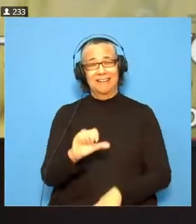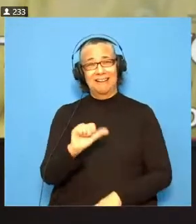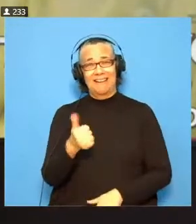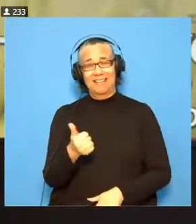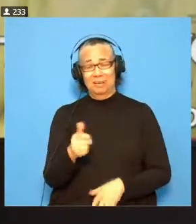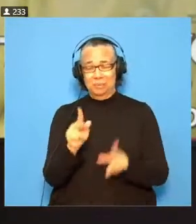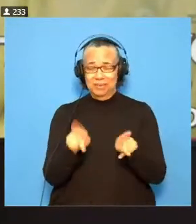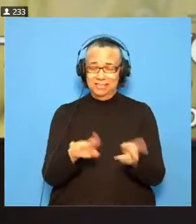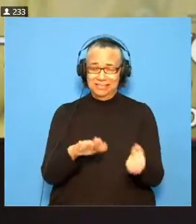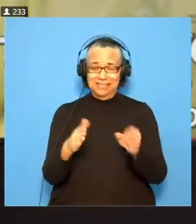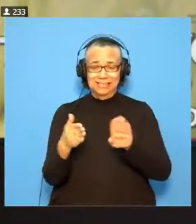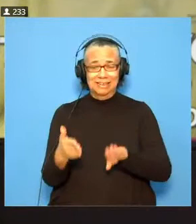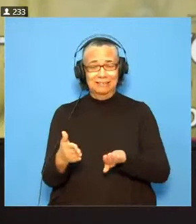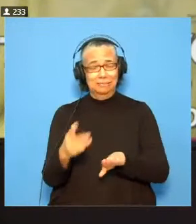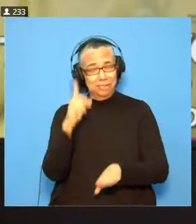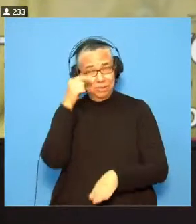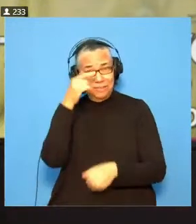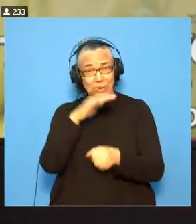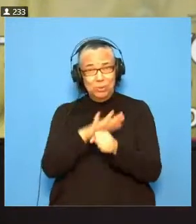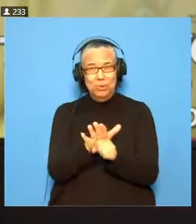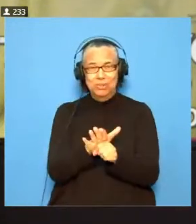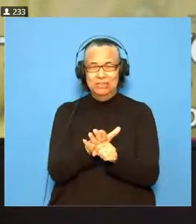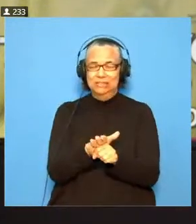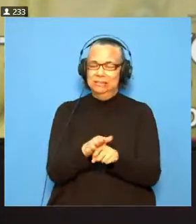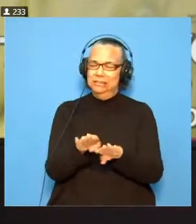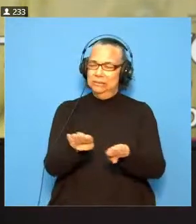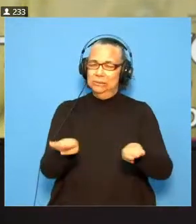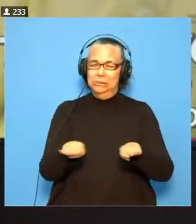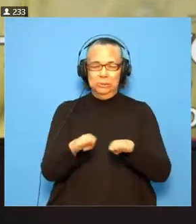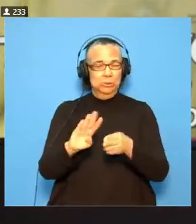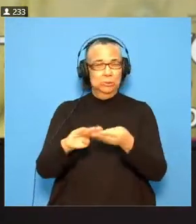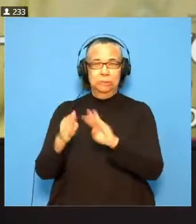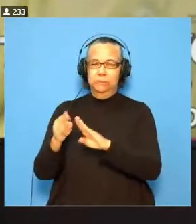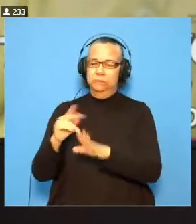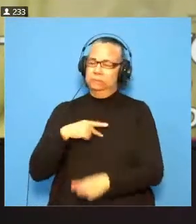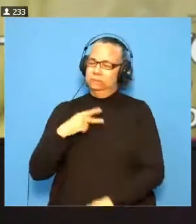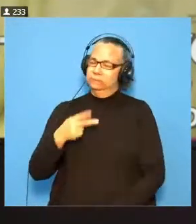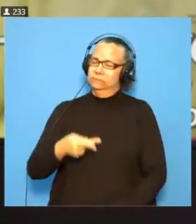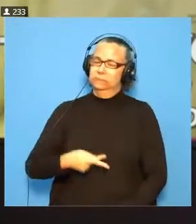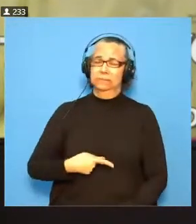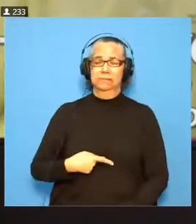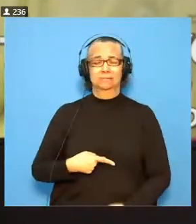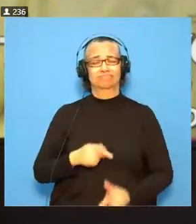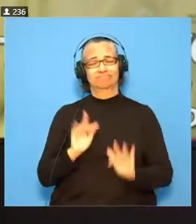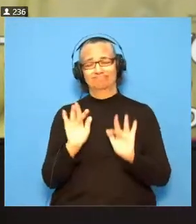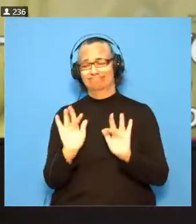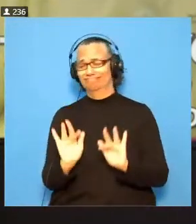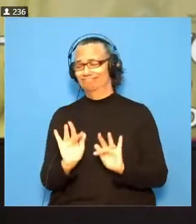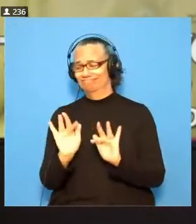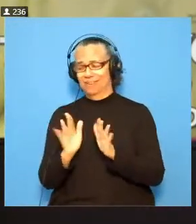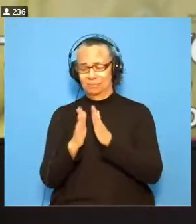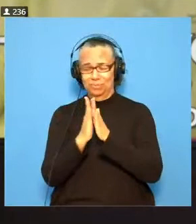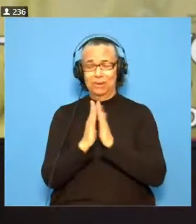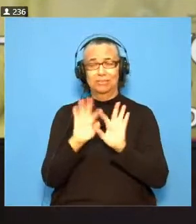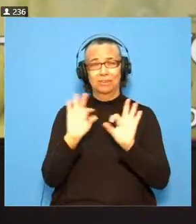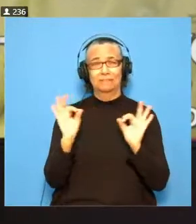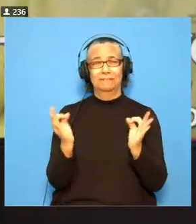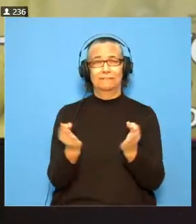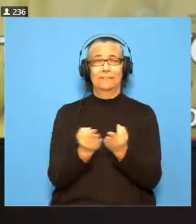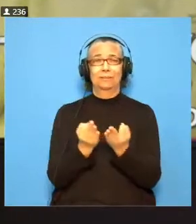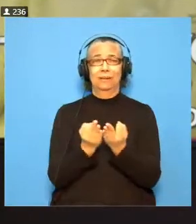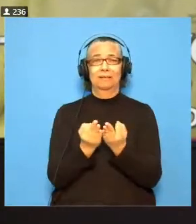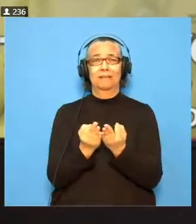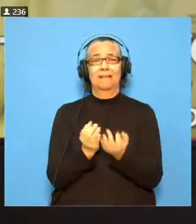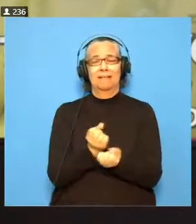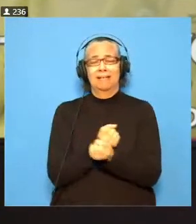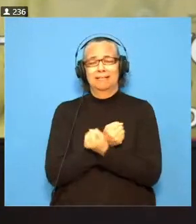life to COVID-19 in the Bermuda community is very upsetting, and I offer sincere condolences and our prayers to the family and loved ones of